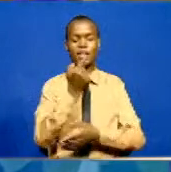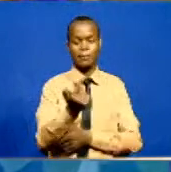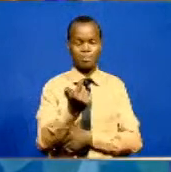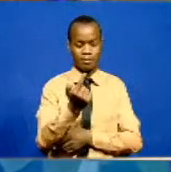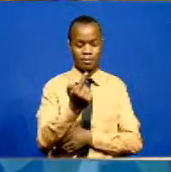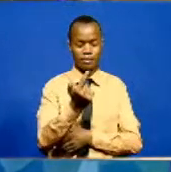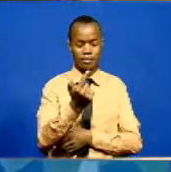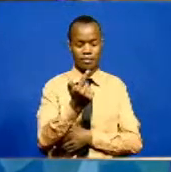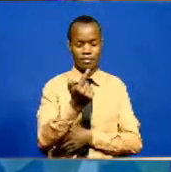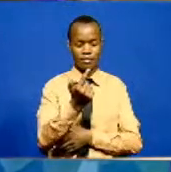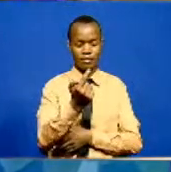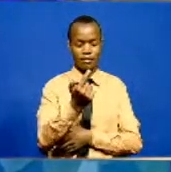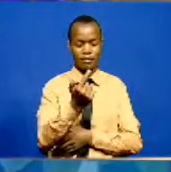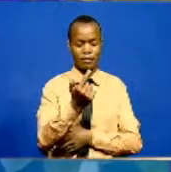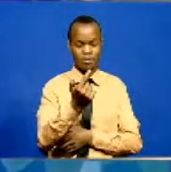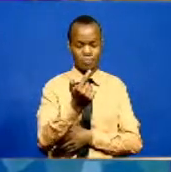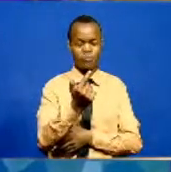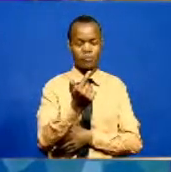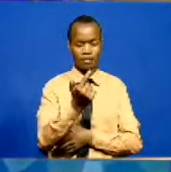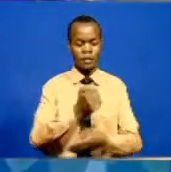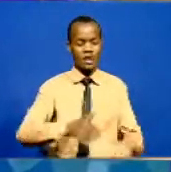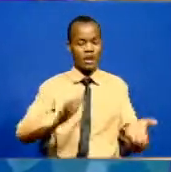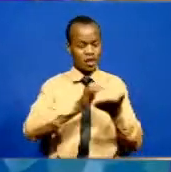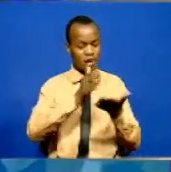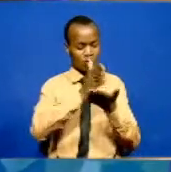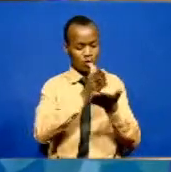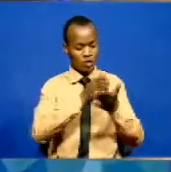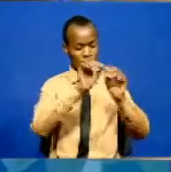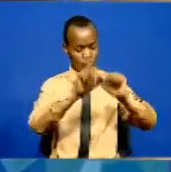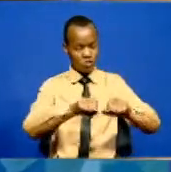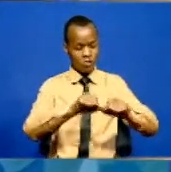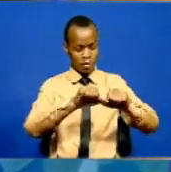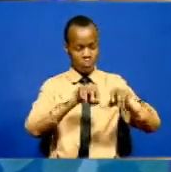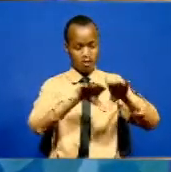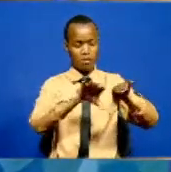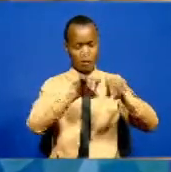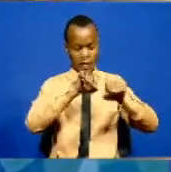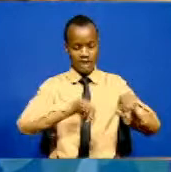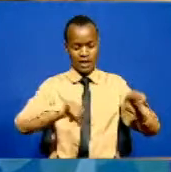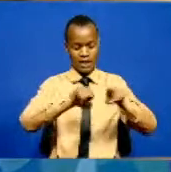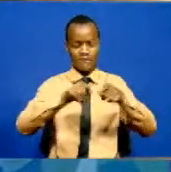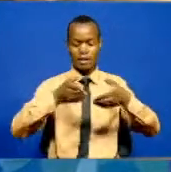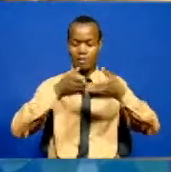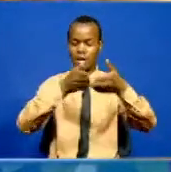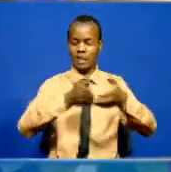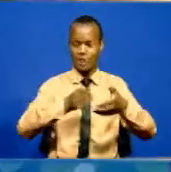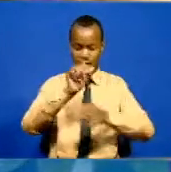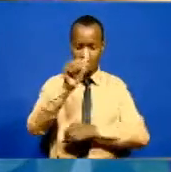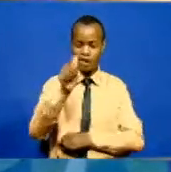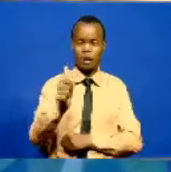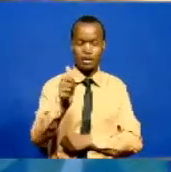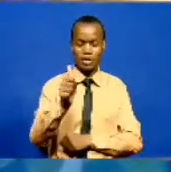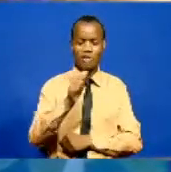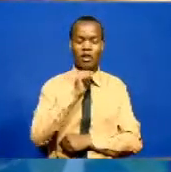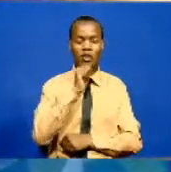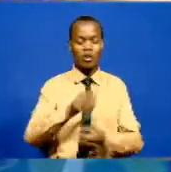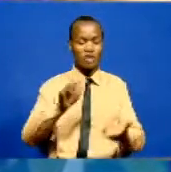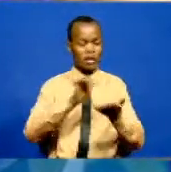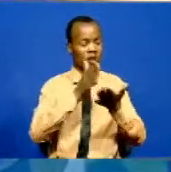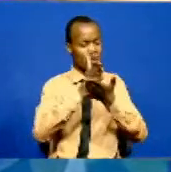may Charles take up the mantle and lead the rest, not as a